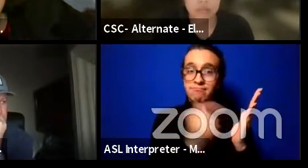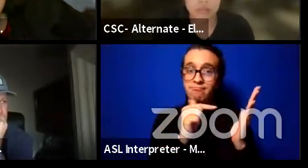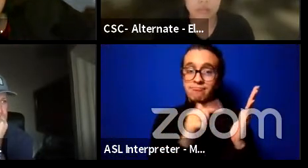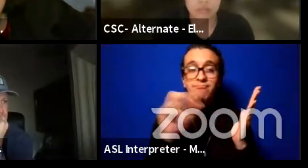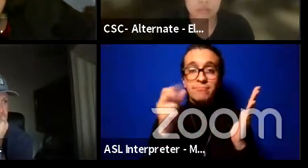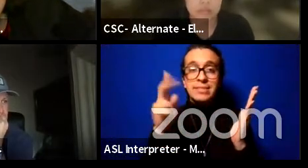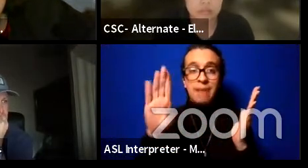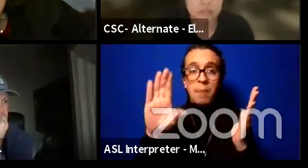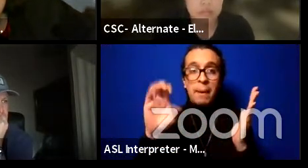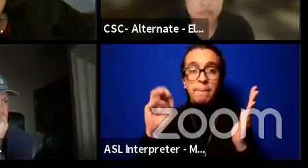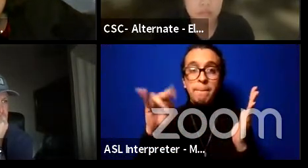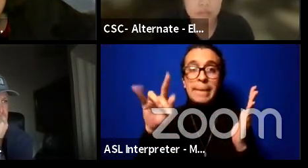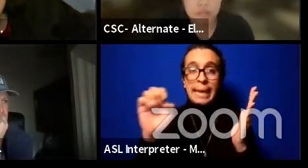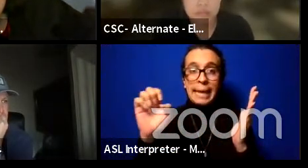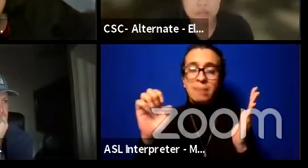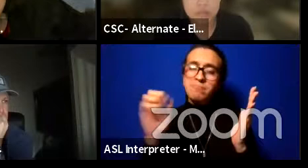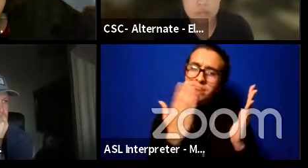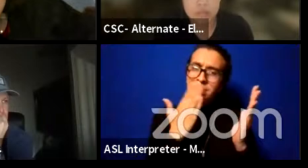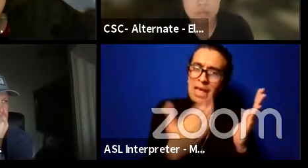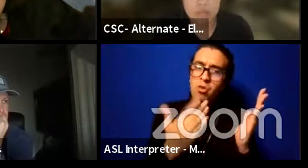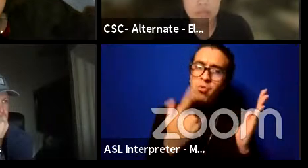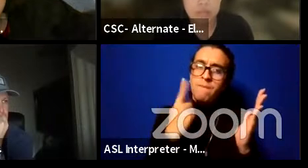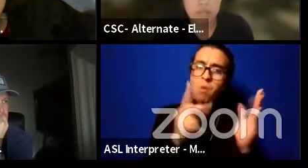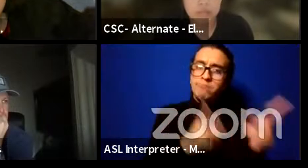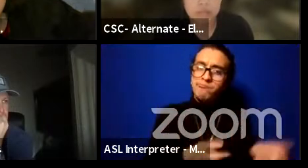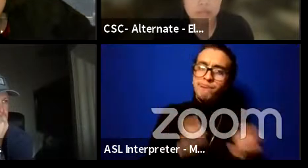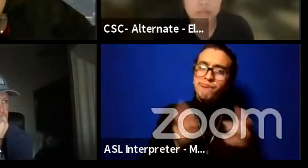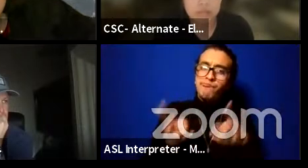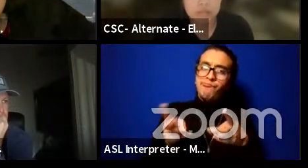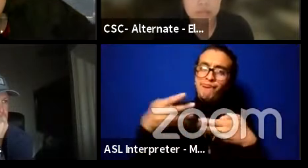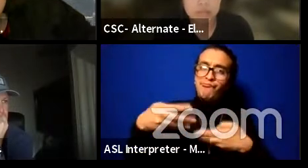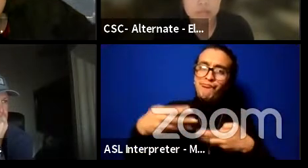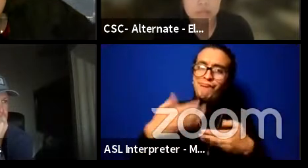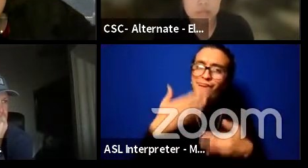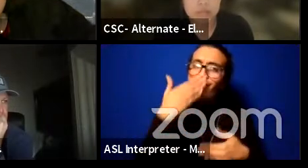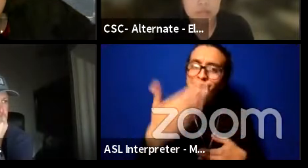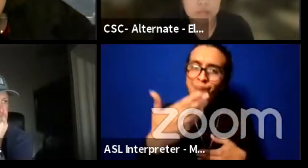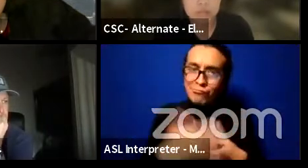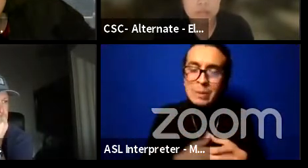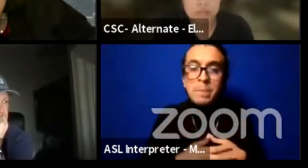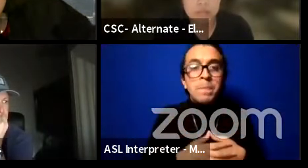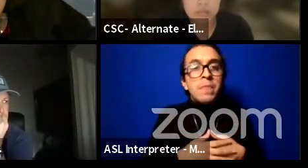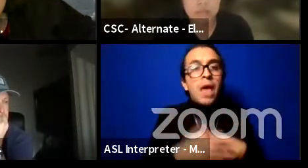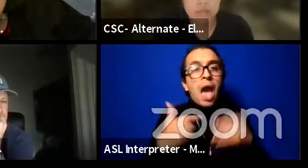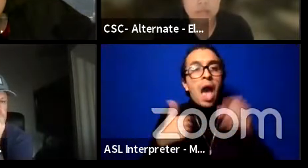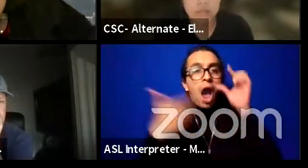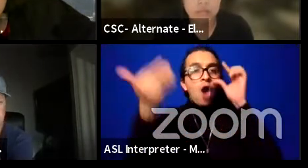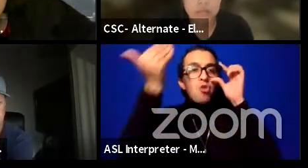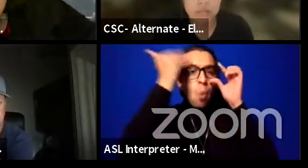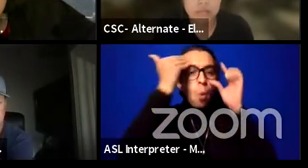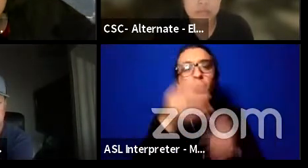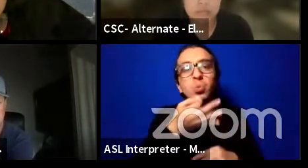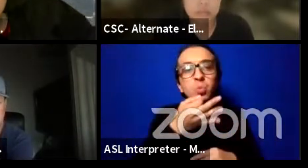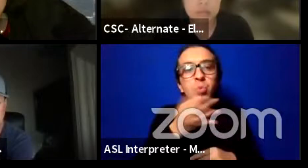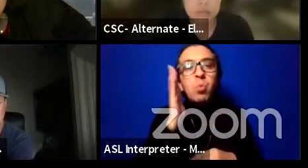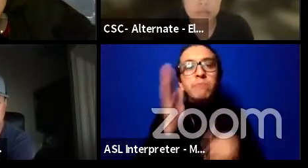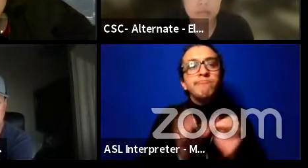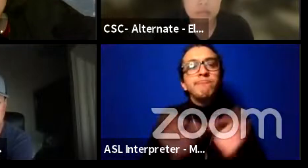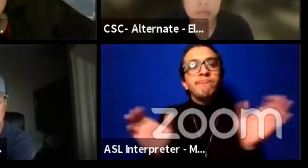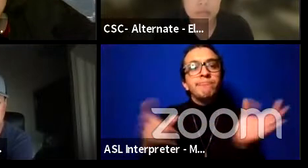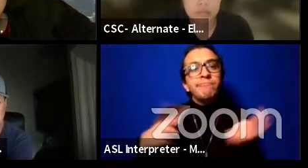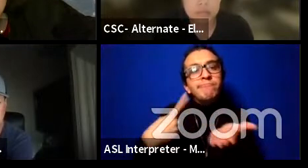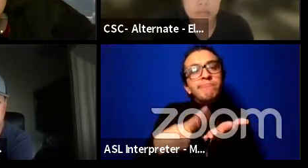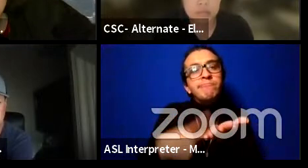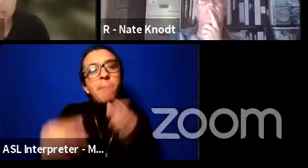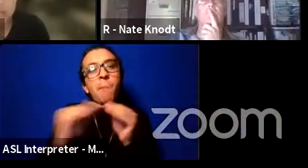Thank you for sharing those in the chat. And I know that we're going to go into breakout groups to talk more about it, but I was